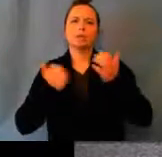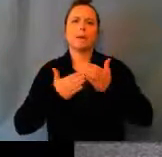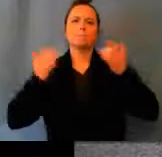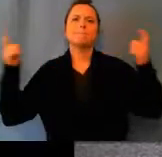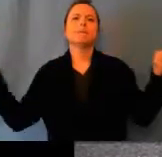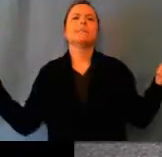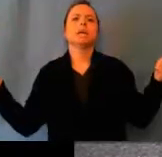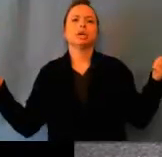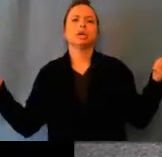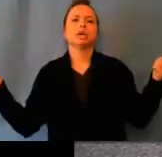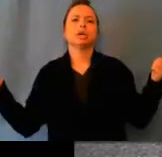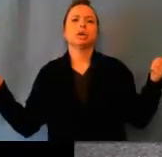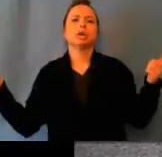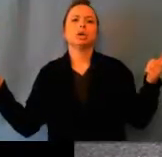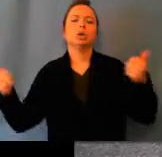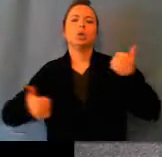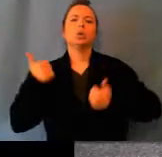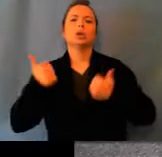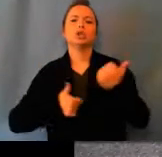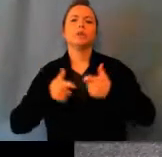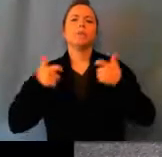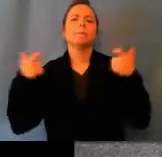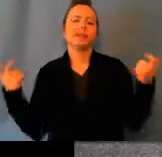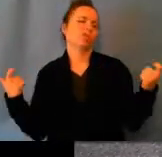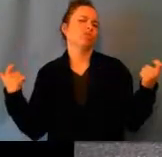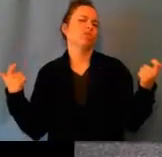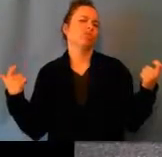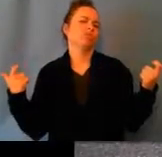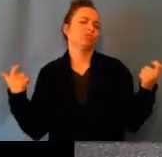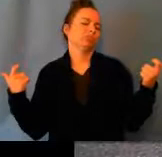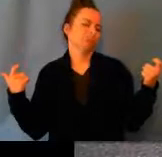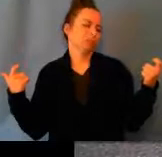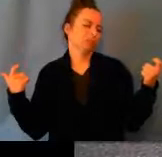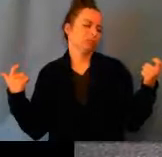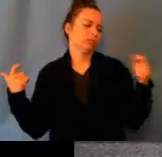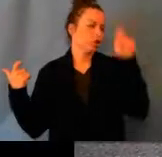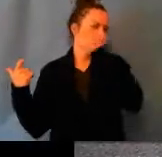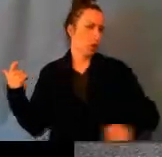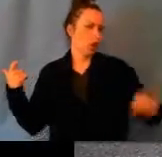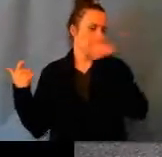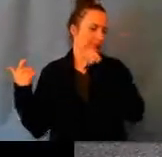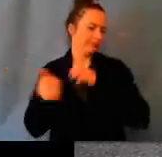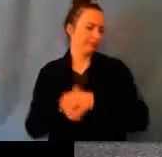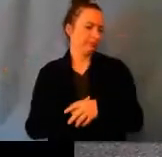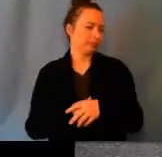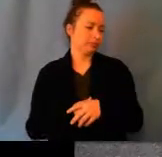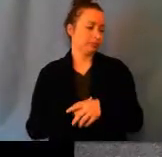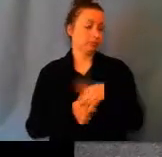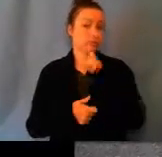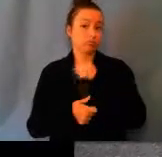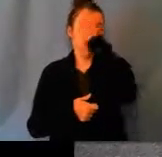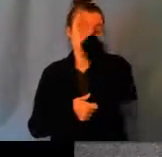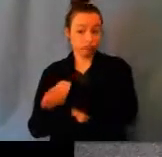it keeps going. The short one stops. So which one of these is longer? Let's make sure they're lined